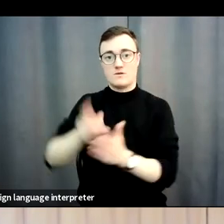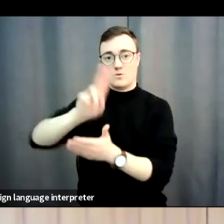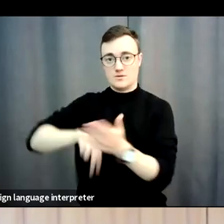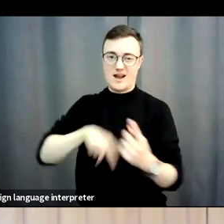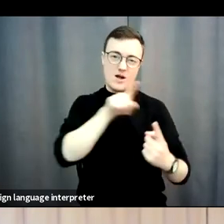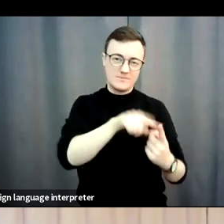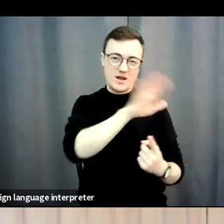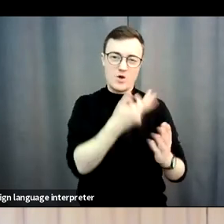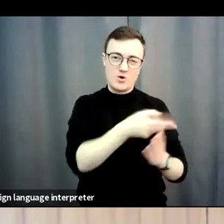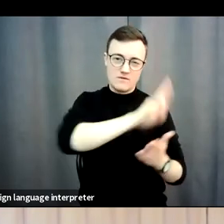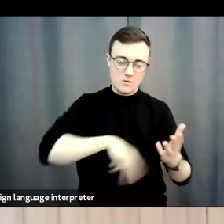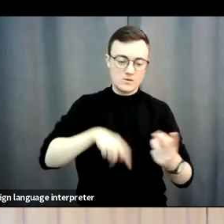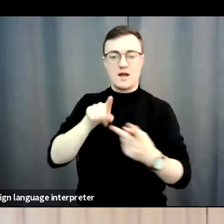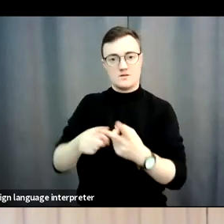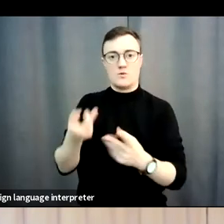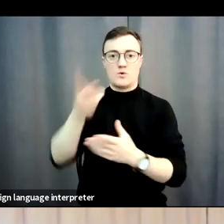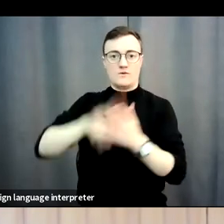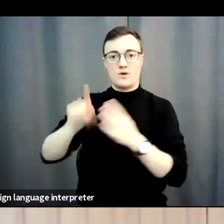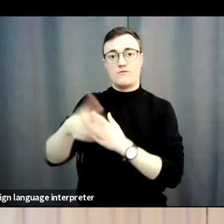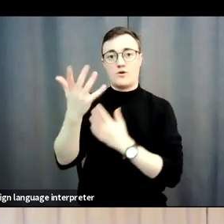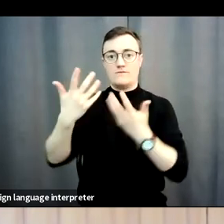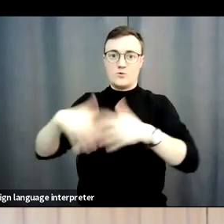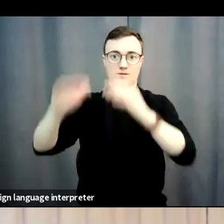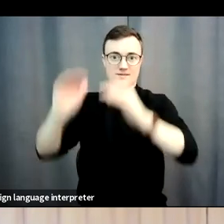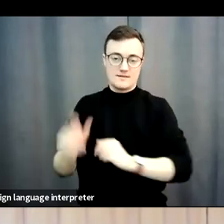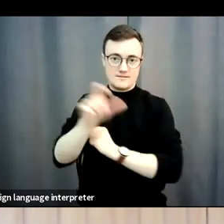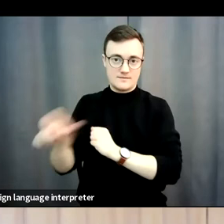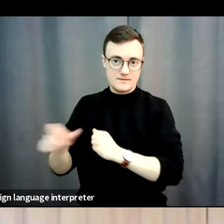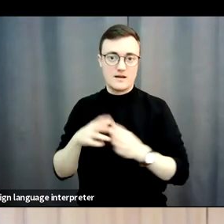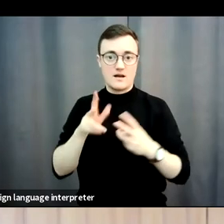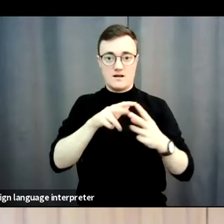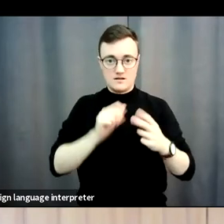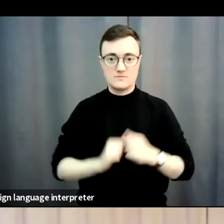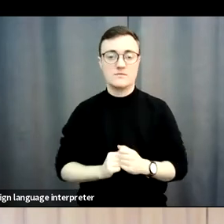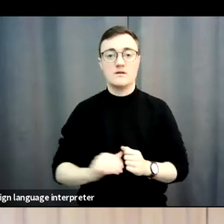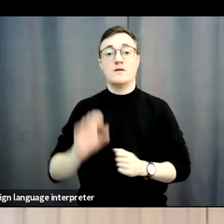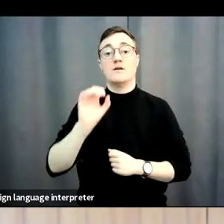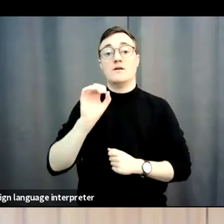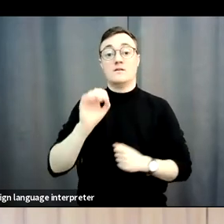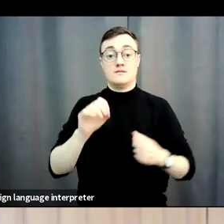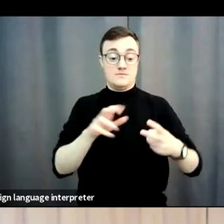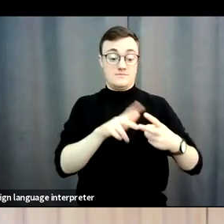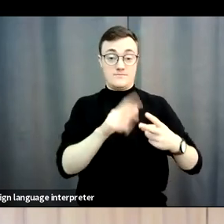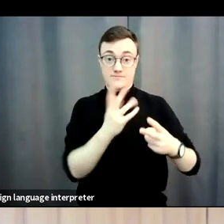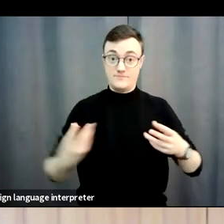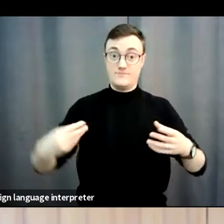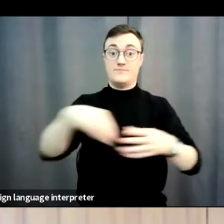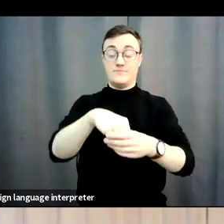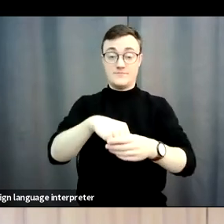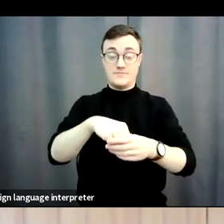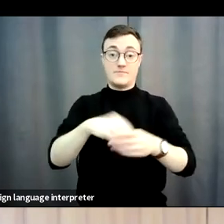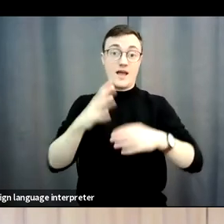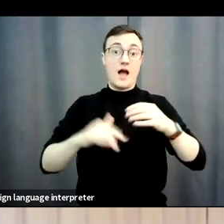Rights of People with Disabilities. A systematic implementation of the Convention is part of this agreement, so is